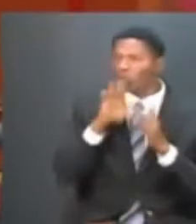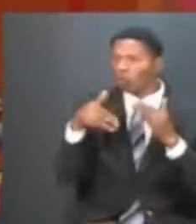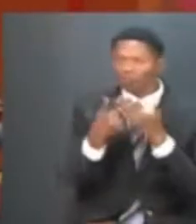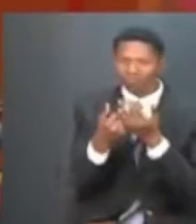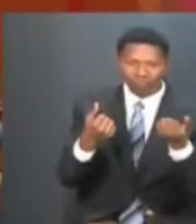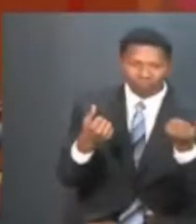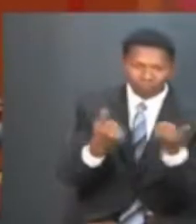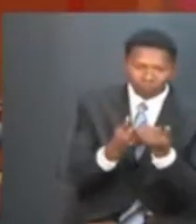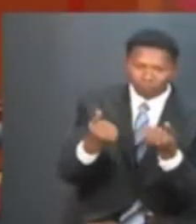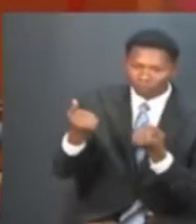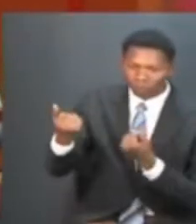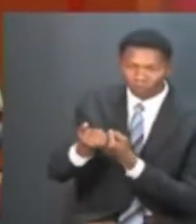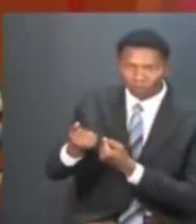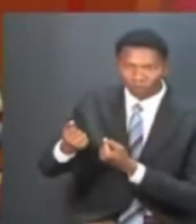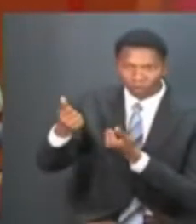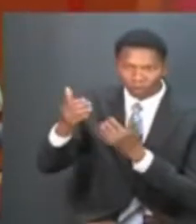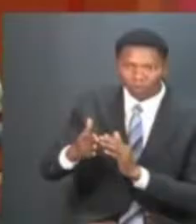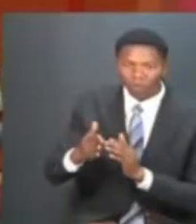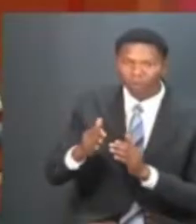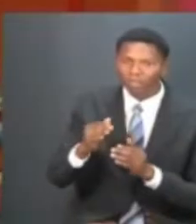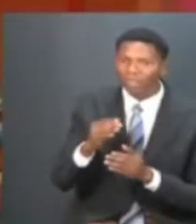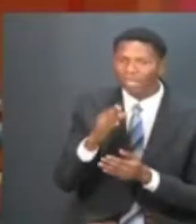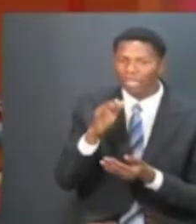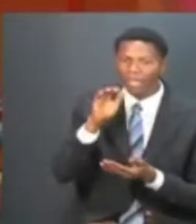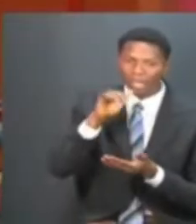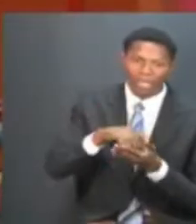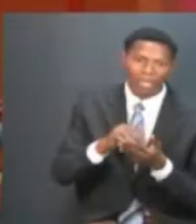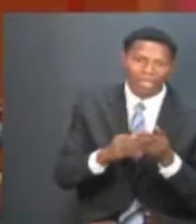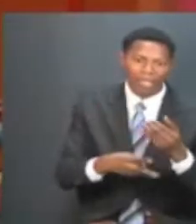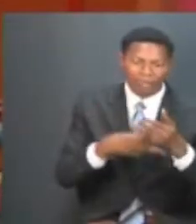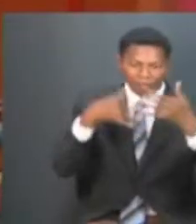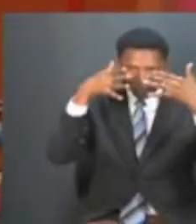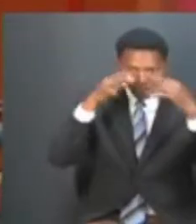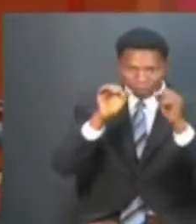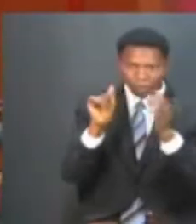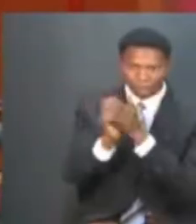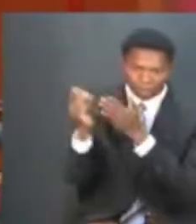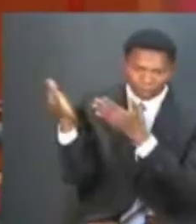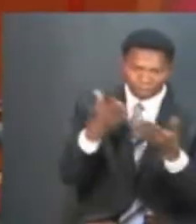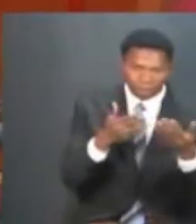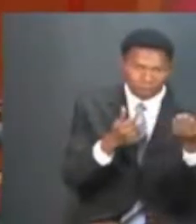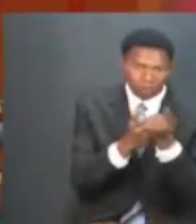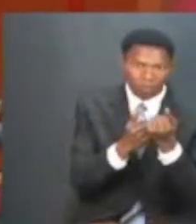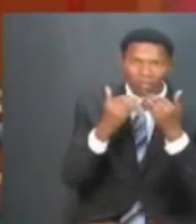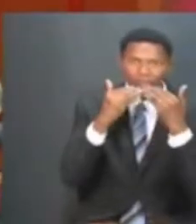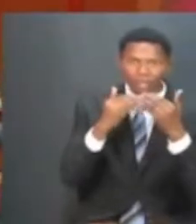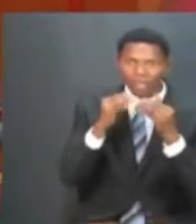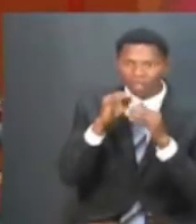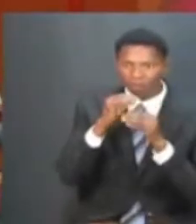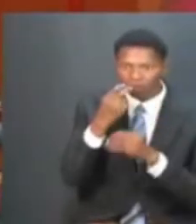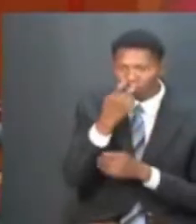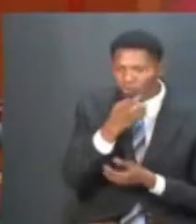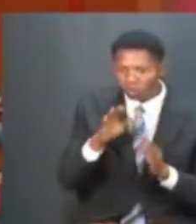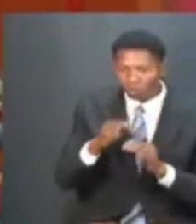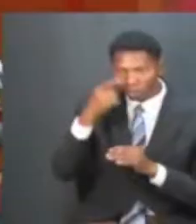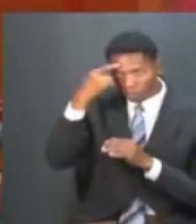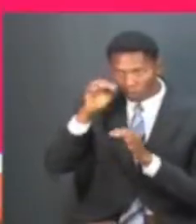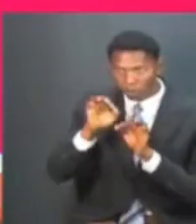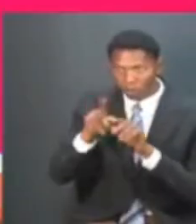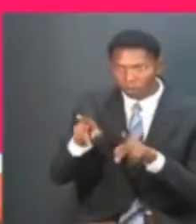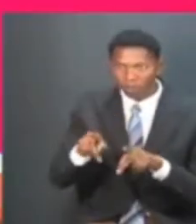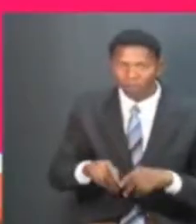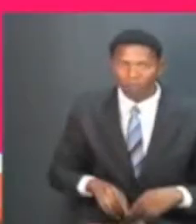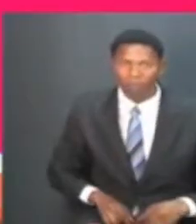time to attend to them when the disaster occurred. Thank you very much, Mr. Speaker, for the opportunity. Thank